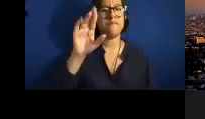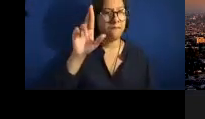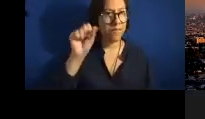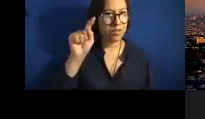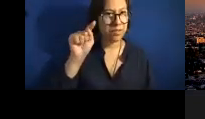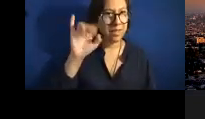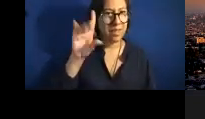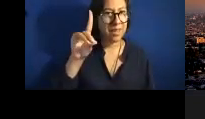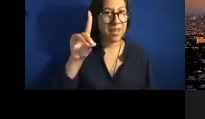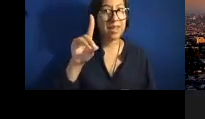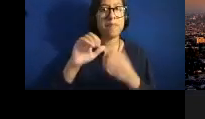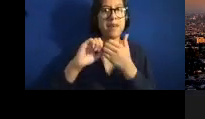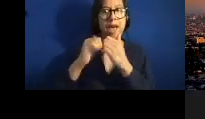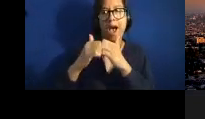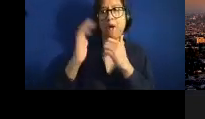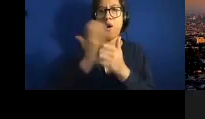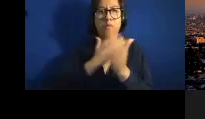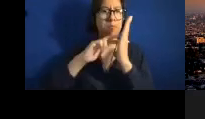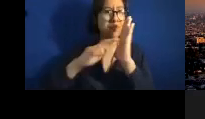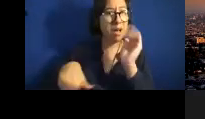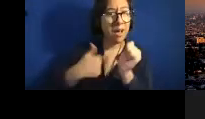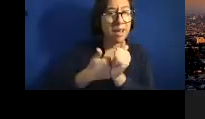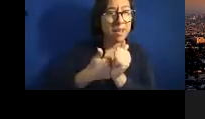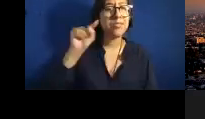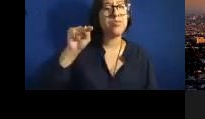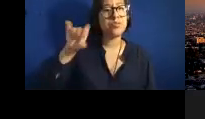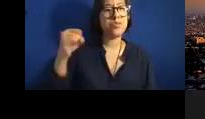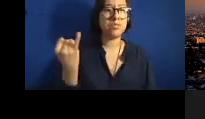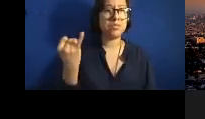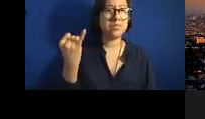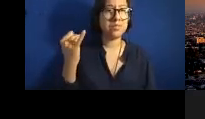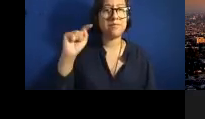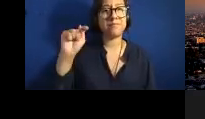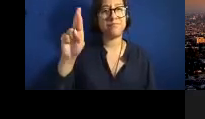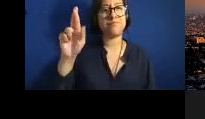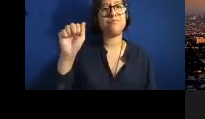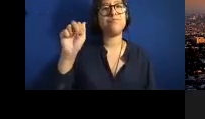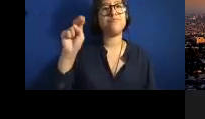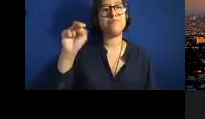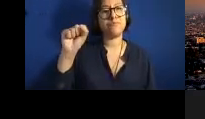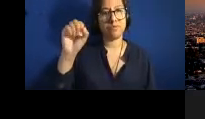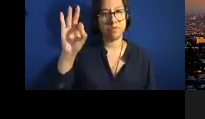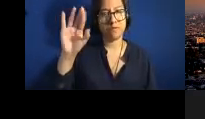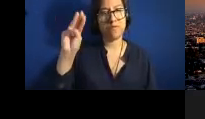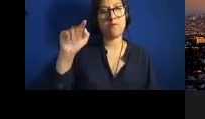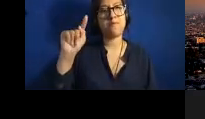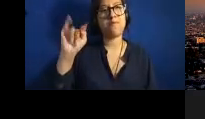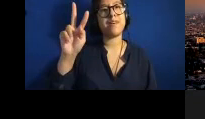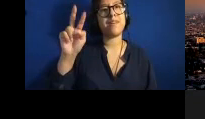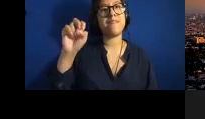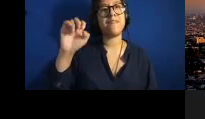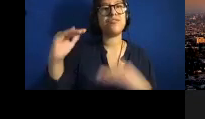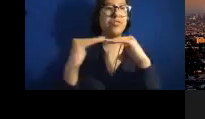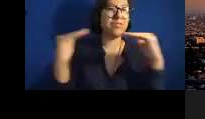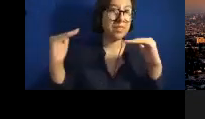is rooted in transformative justice, because we recognize that there is both an immediate need for safety, short term, you know,